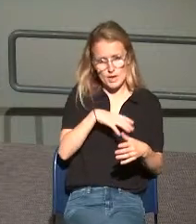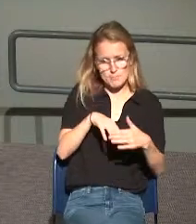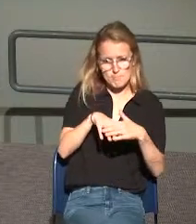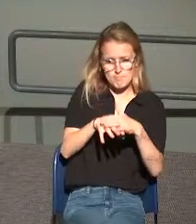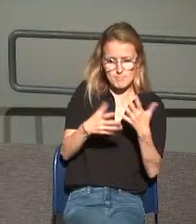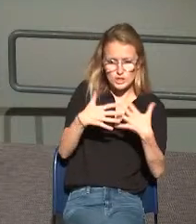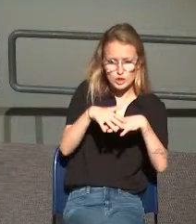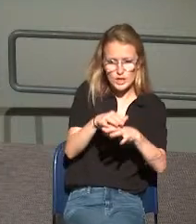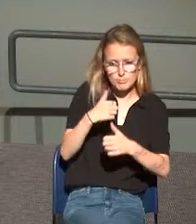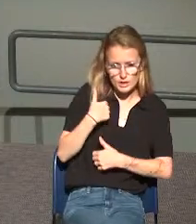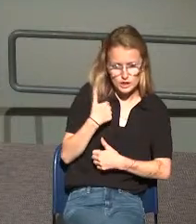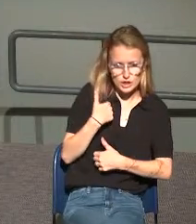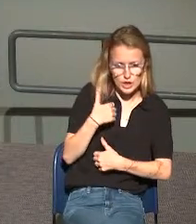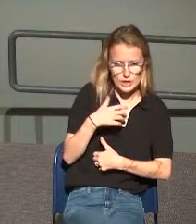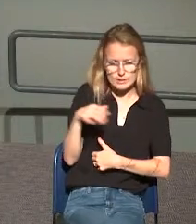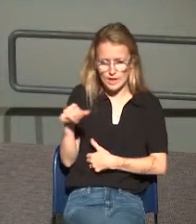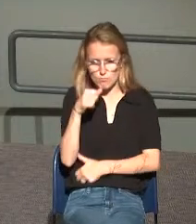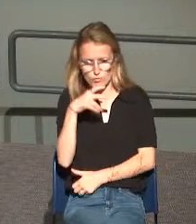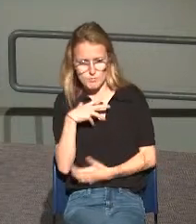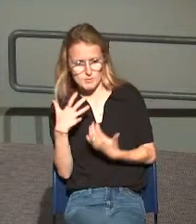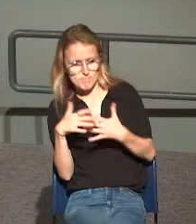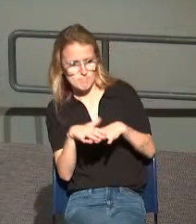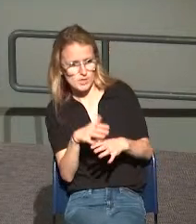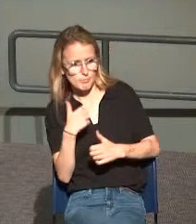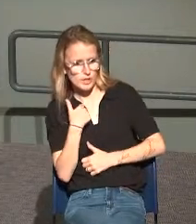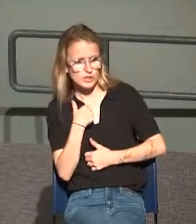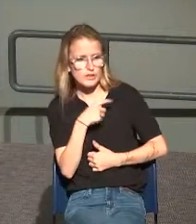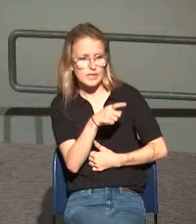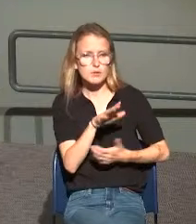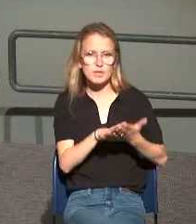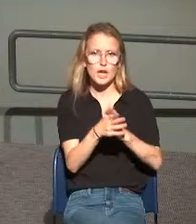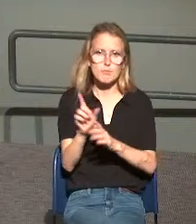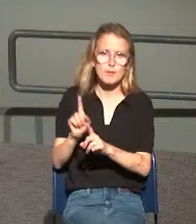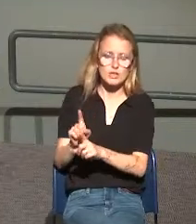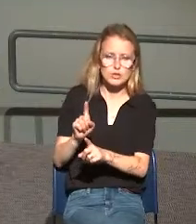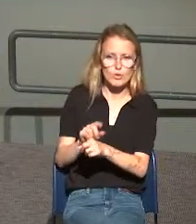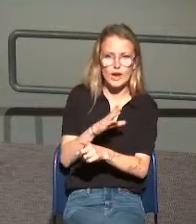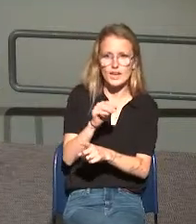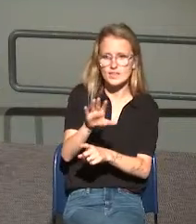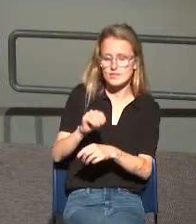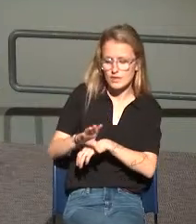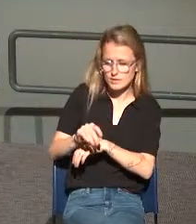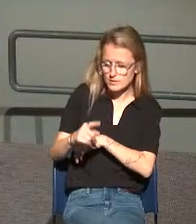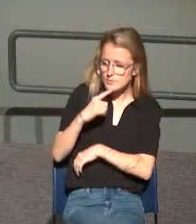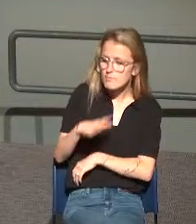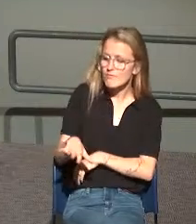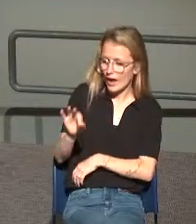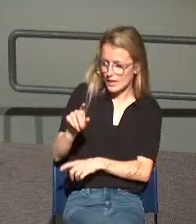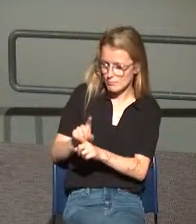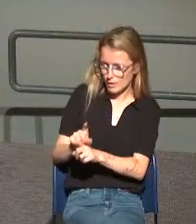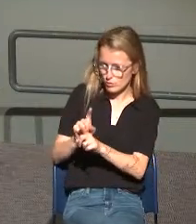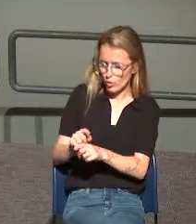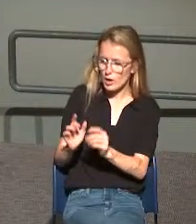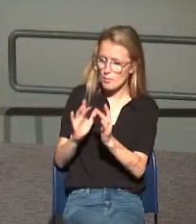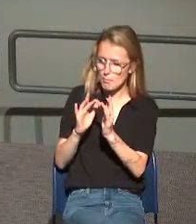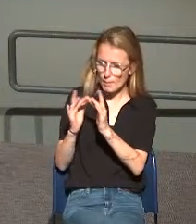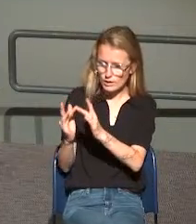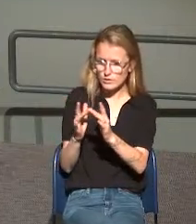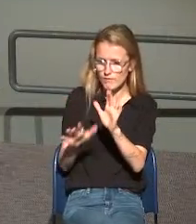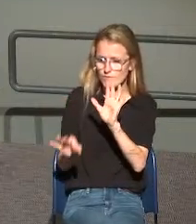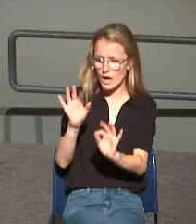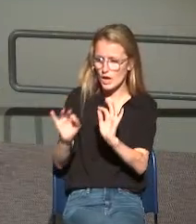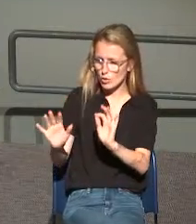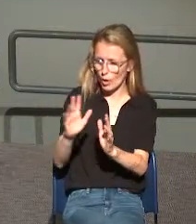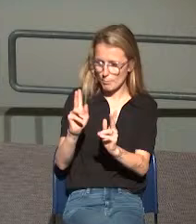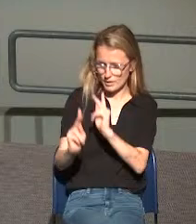her mentor, and the advice he gave her was find a mentor, network, find your